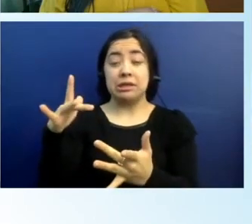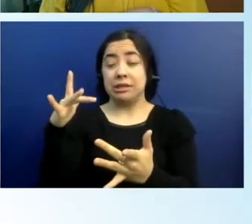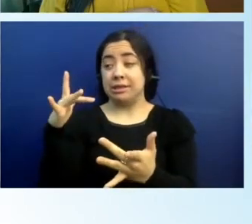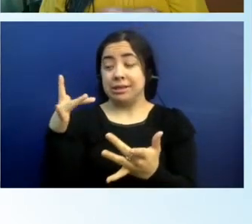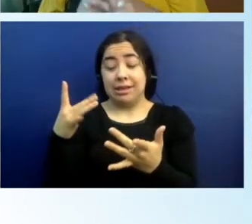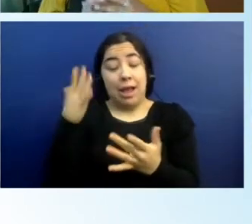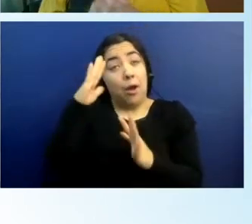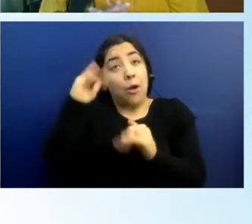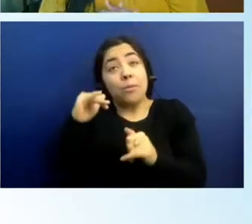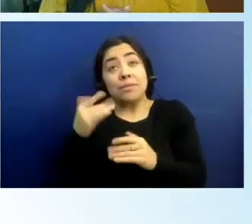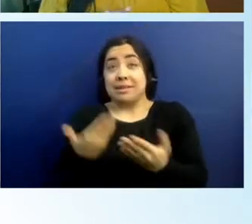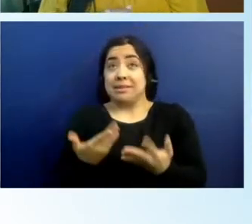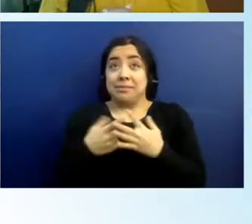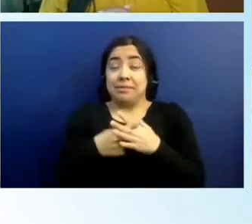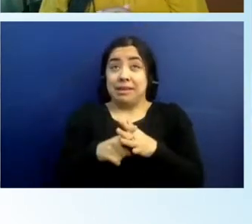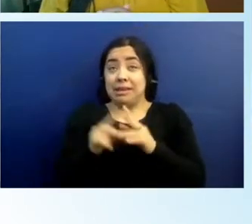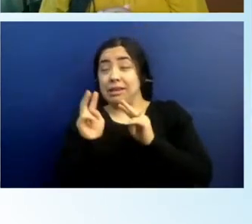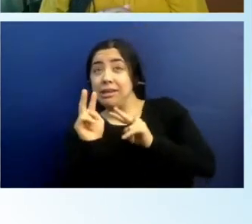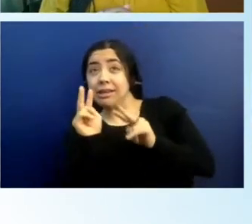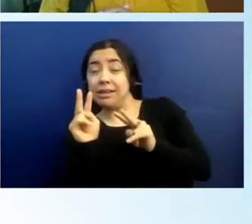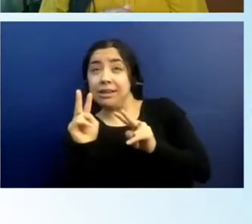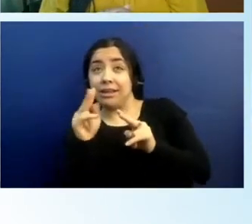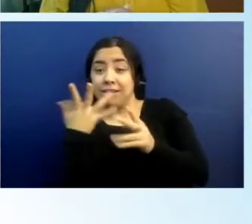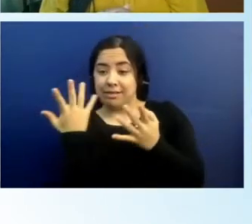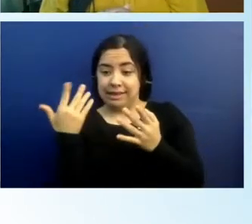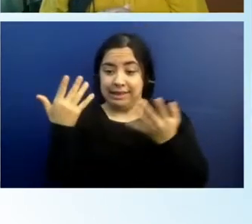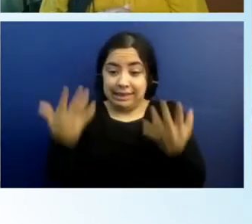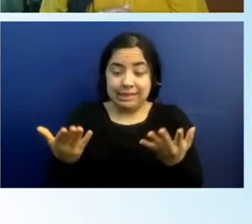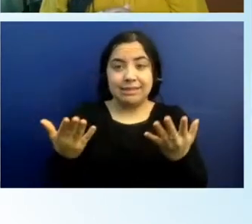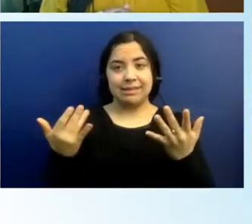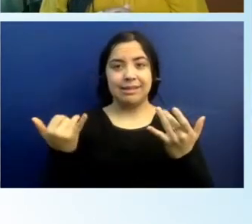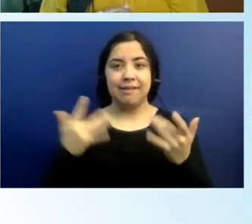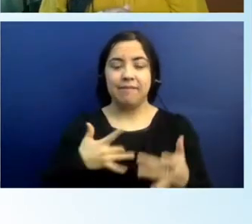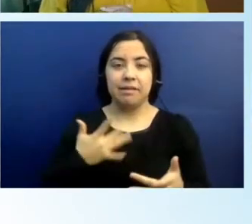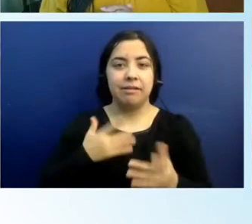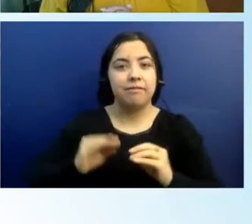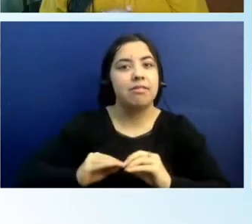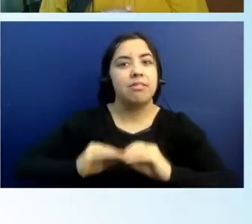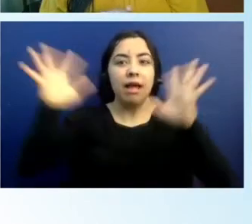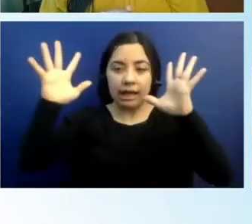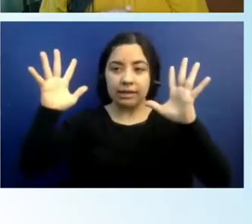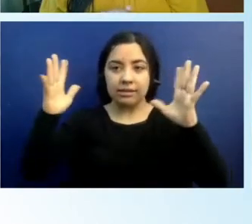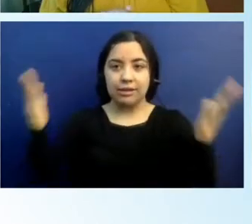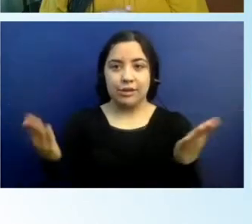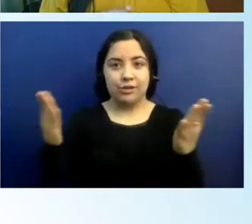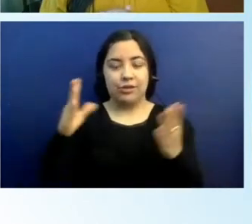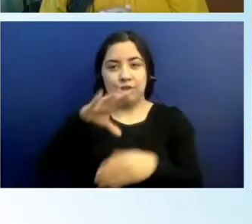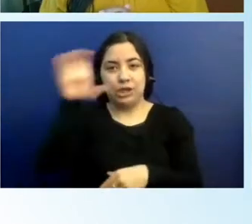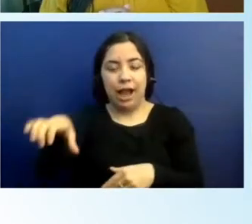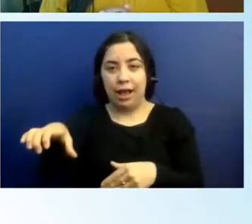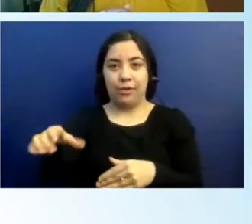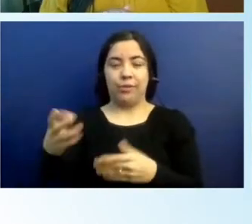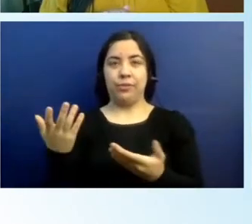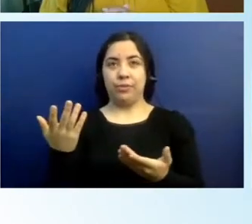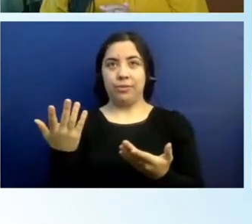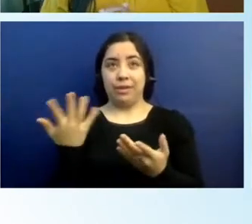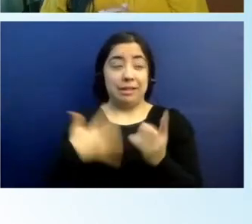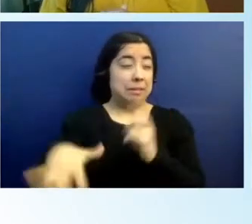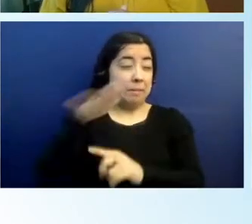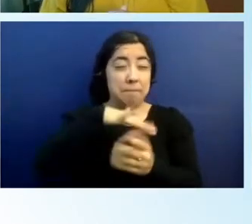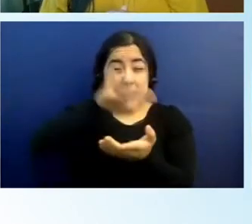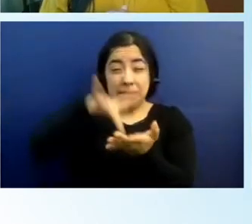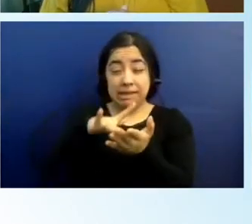really an area of light for so many of us here in the city of Chicago in the midst of some of the most